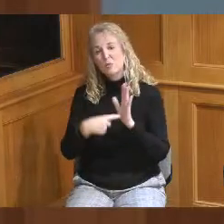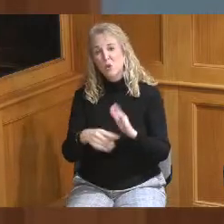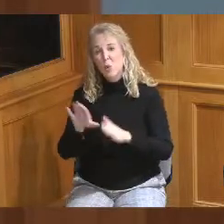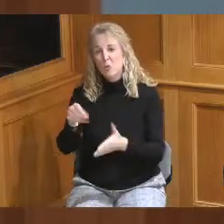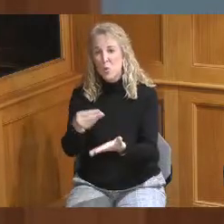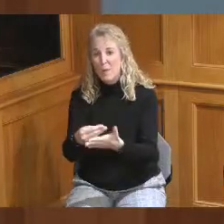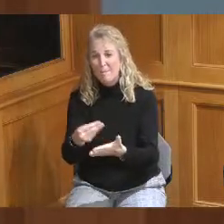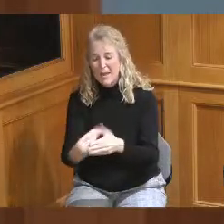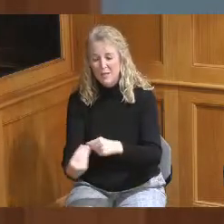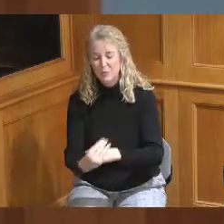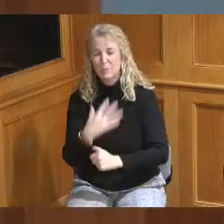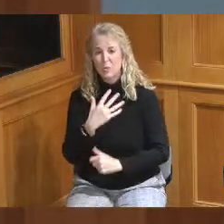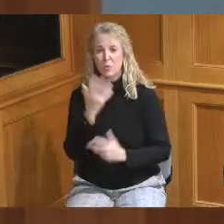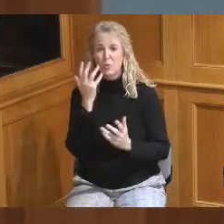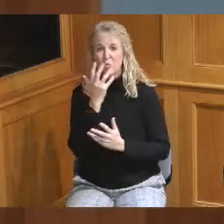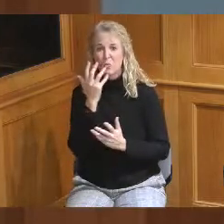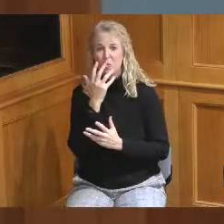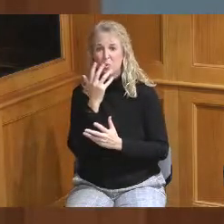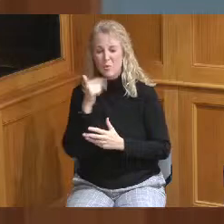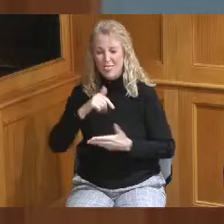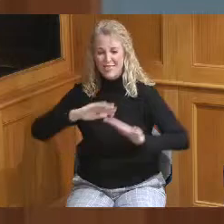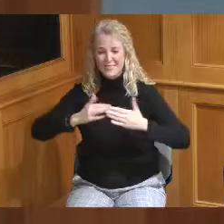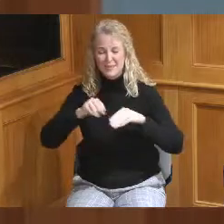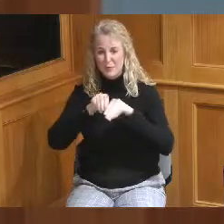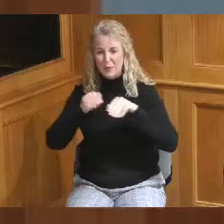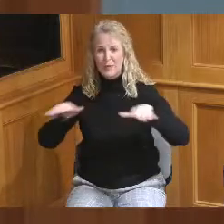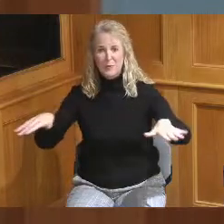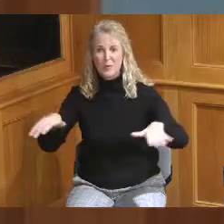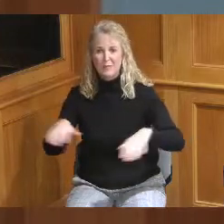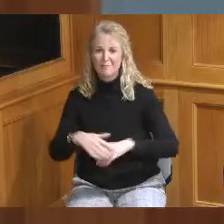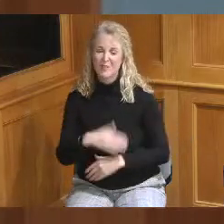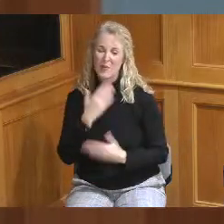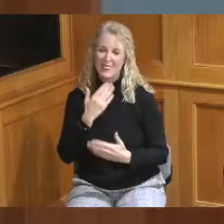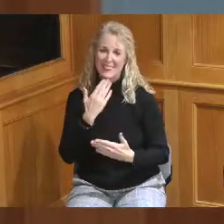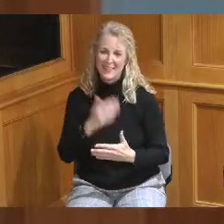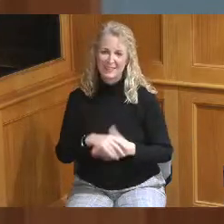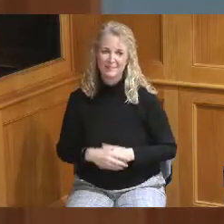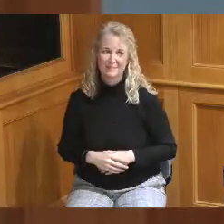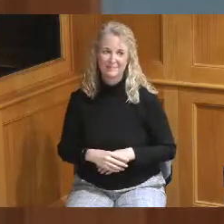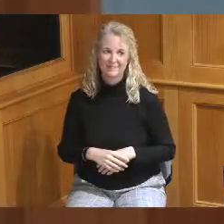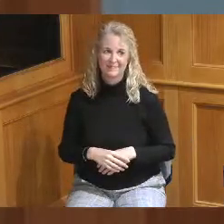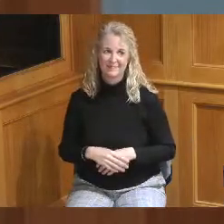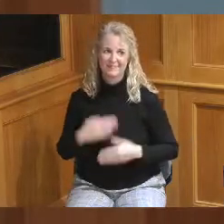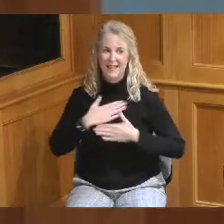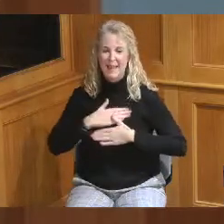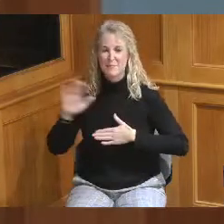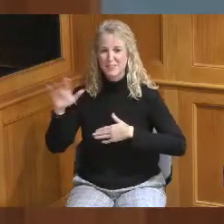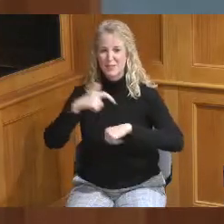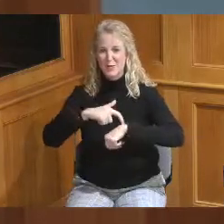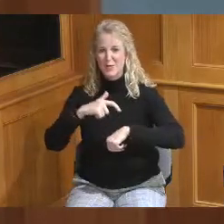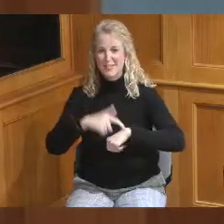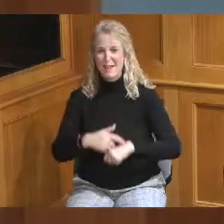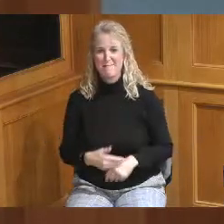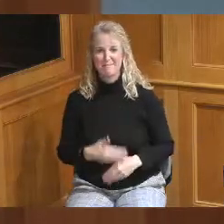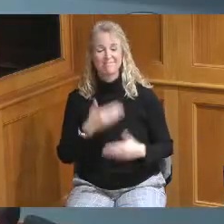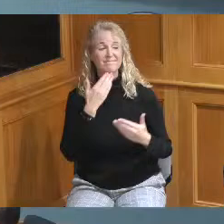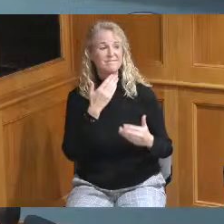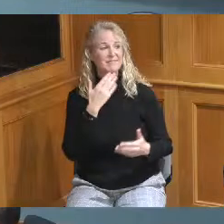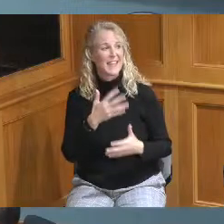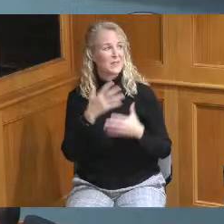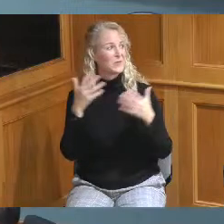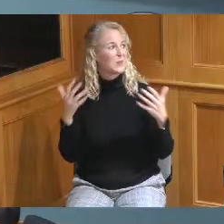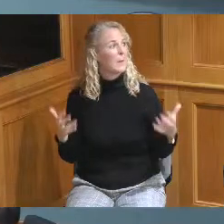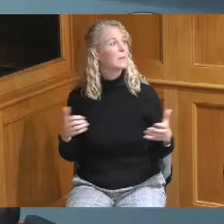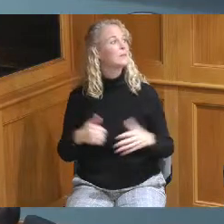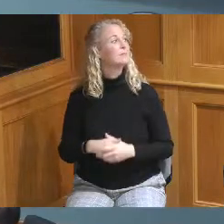funding and then the work that the Development Department does to support the Free Store Food Bank. So I appreciate your time. Thank you so much for sharing that.